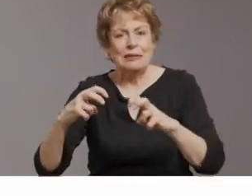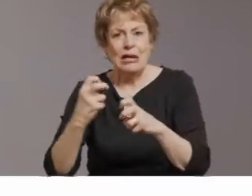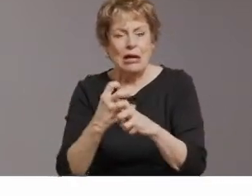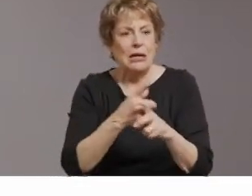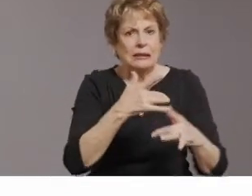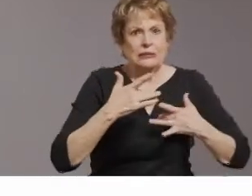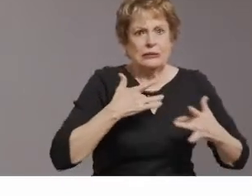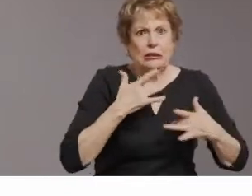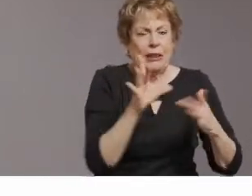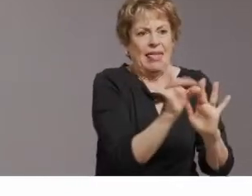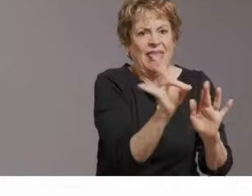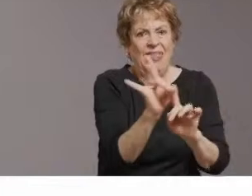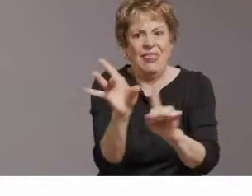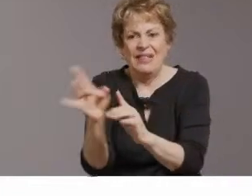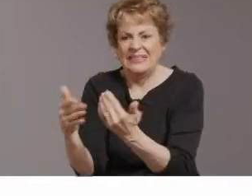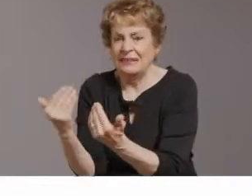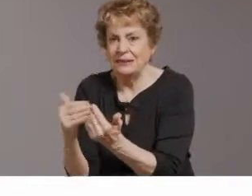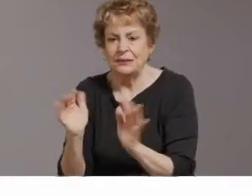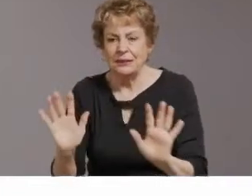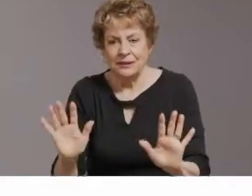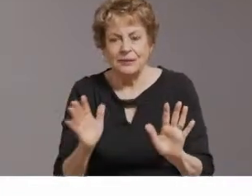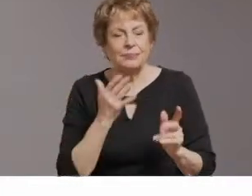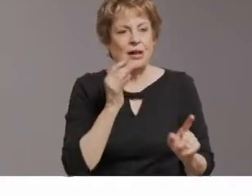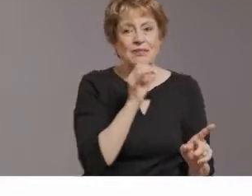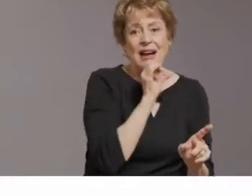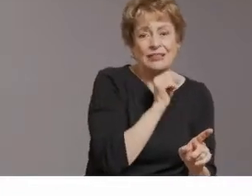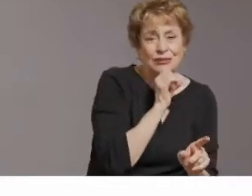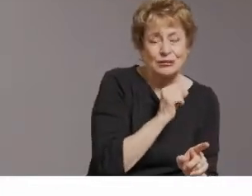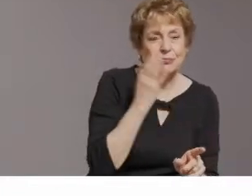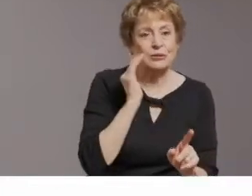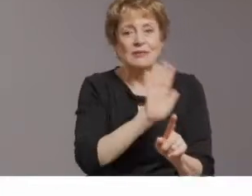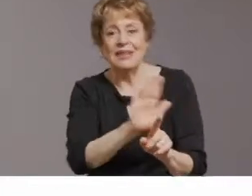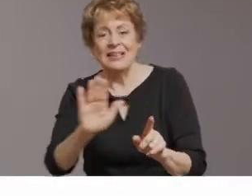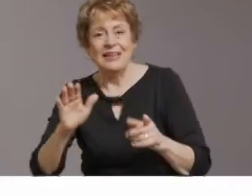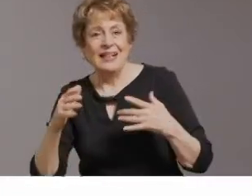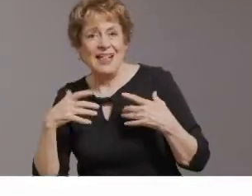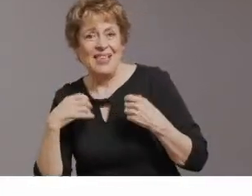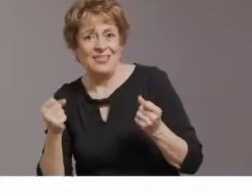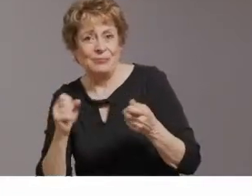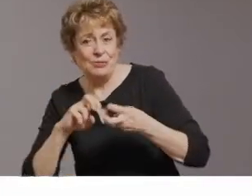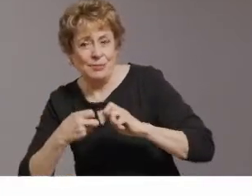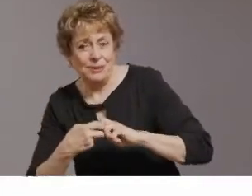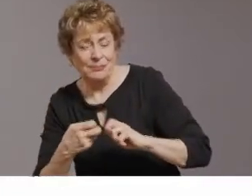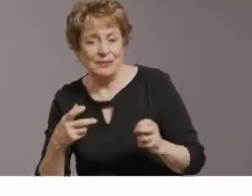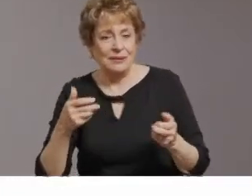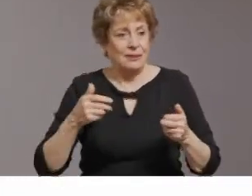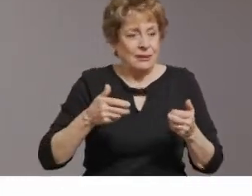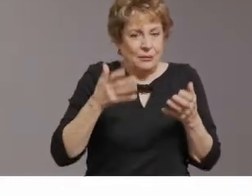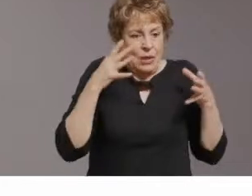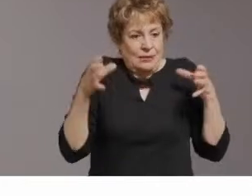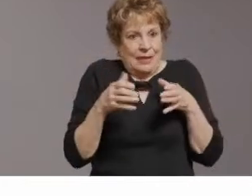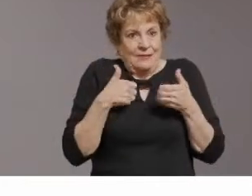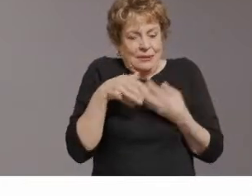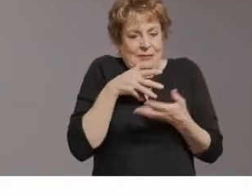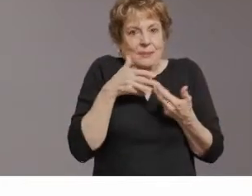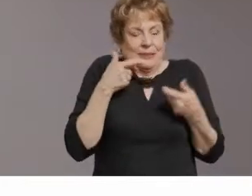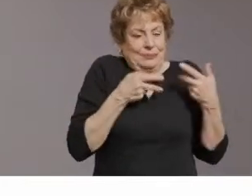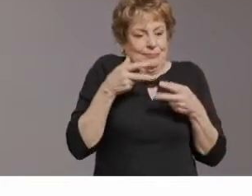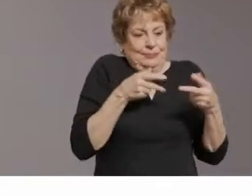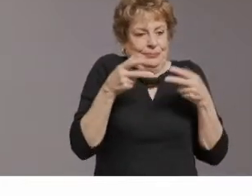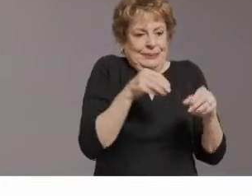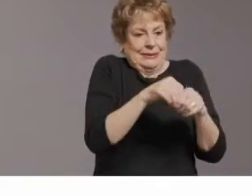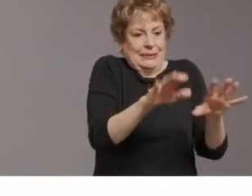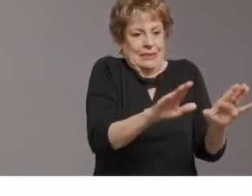health conditions, but also from living in a congregate setting. Over 137,000 shots have been administered here